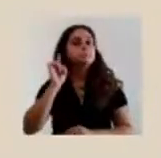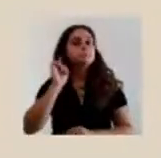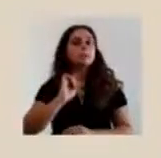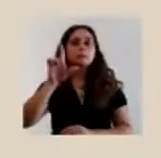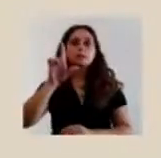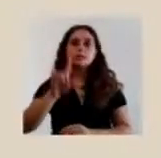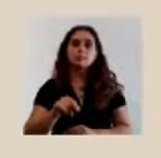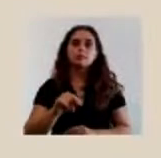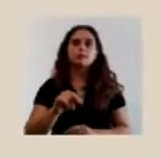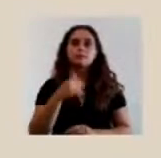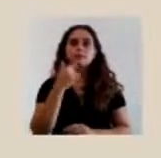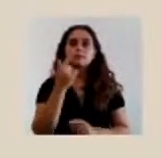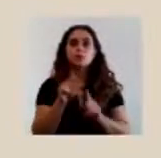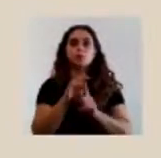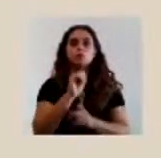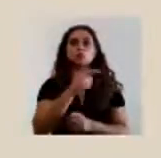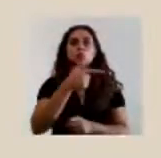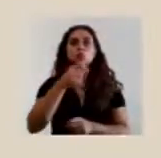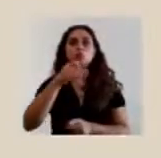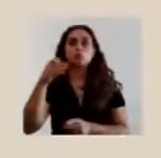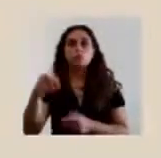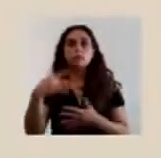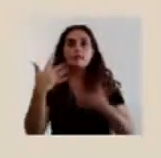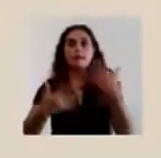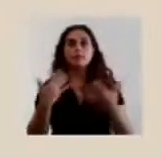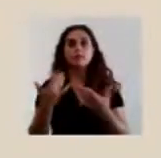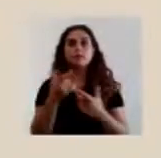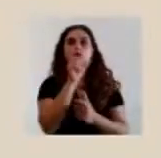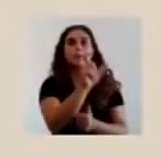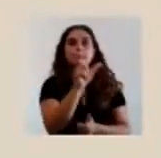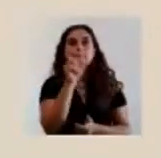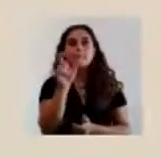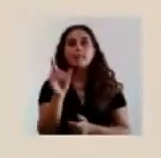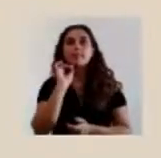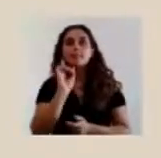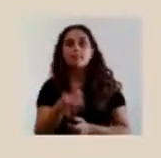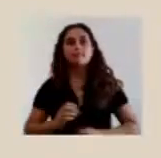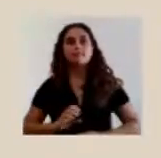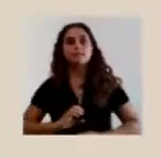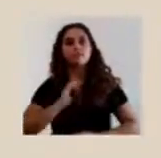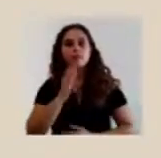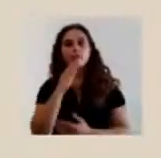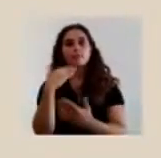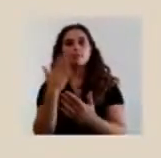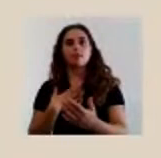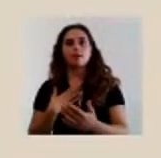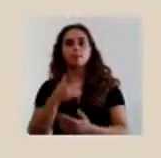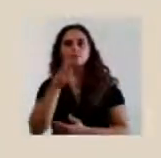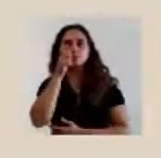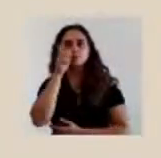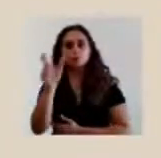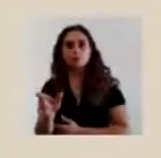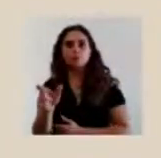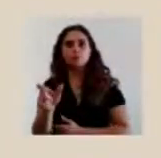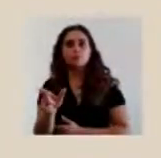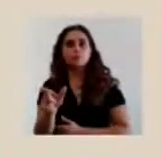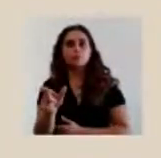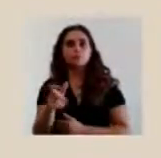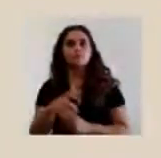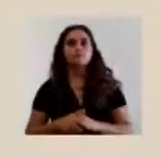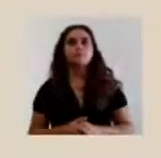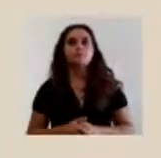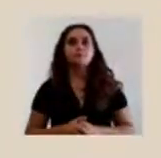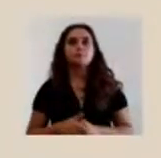Importantly, for the Stroop effect to work, the words must have meaning to the individual. Big